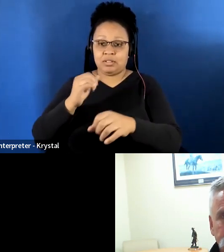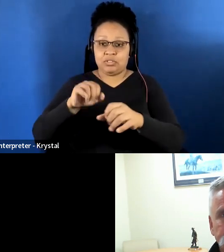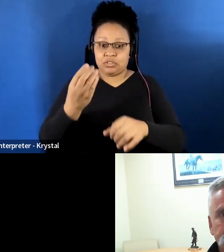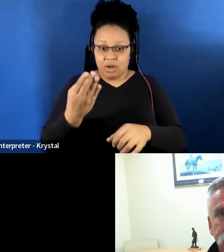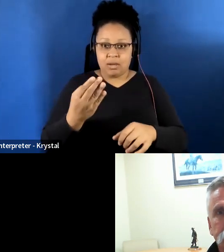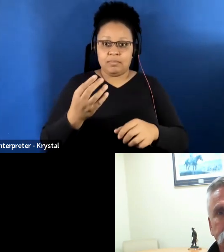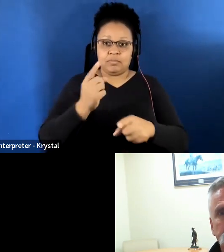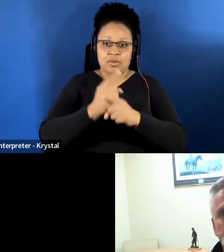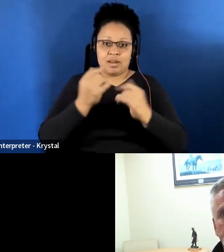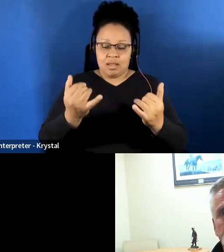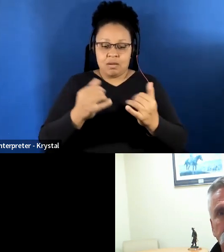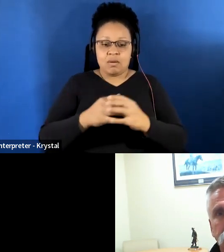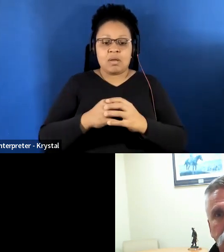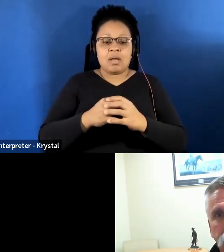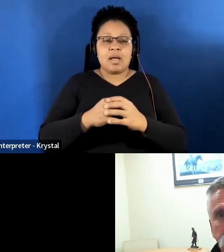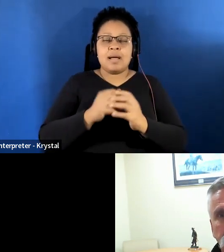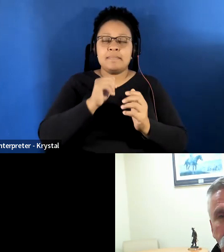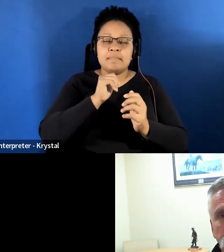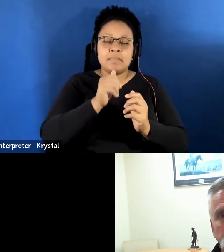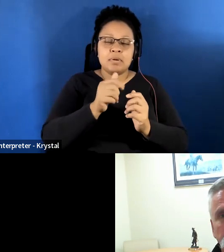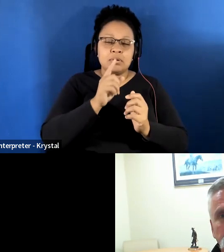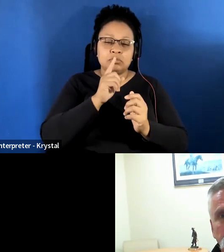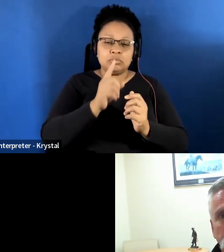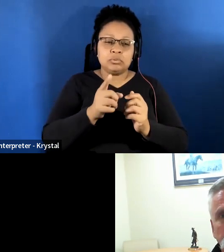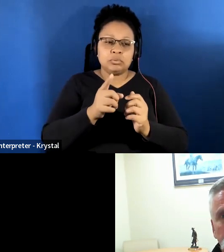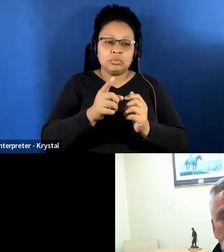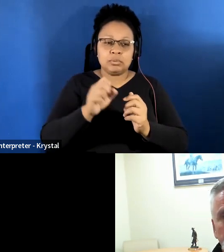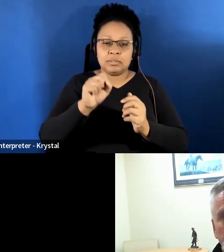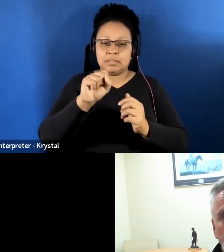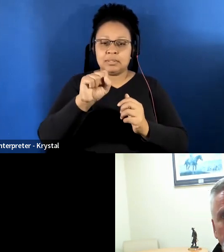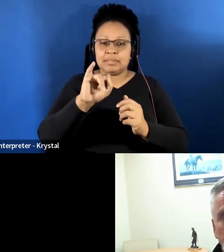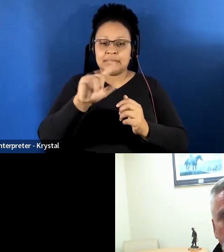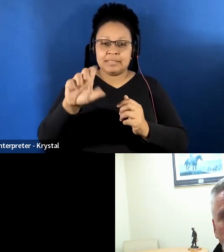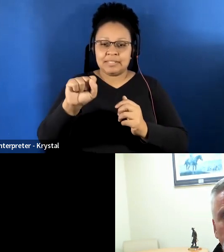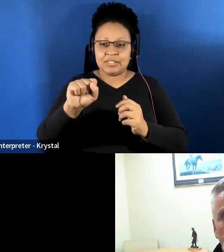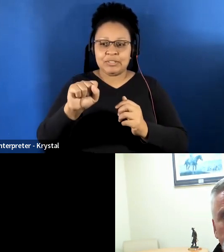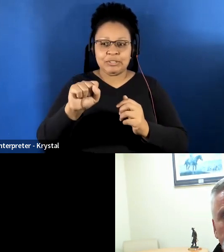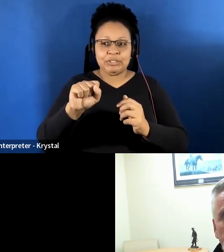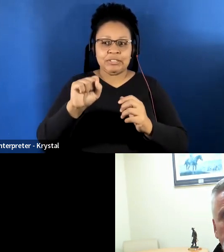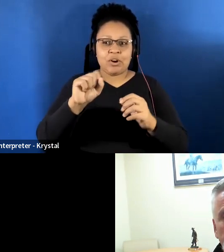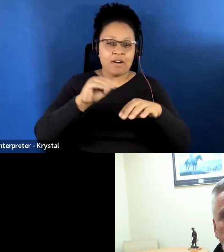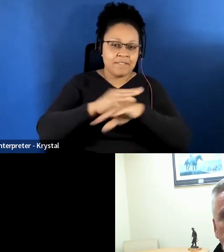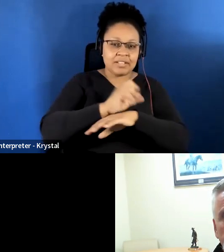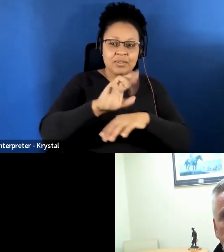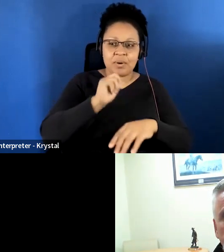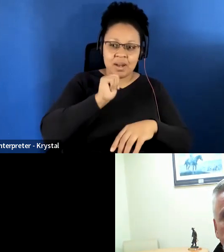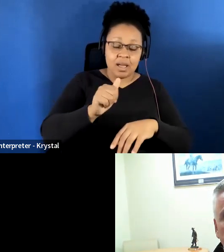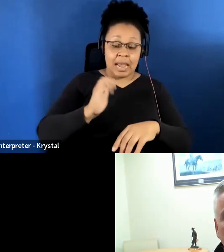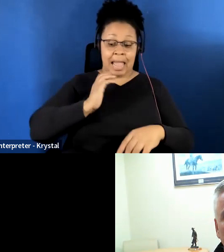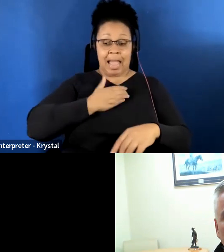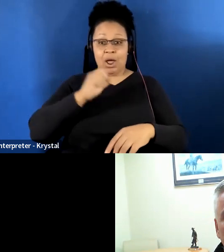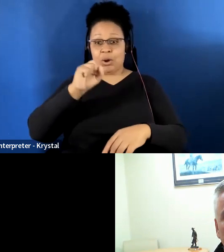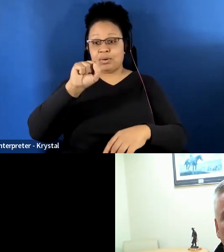now. I don't know if CILs have been immune to this at all. I know ours has